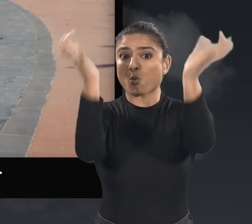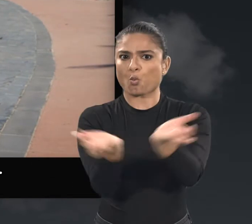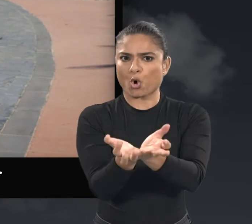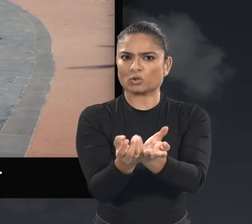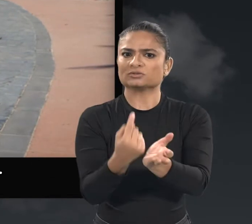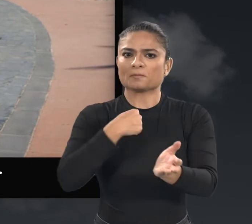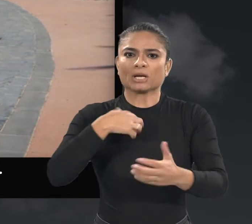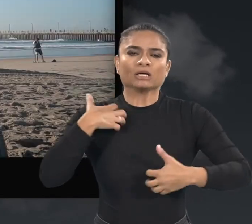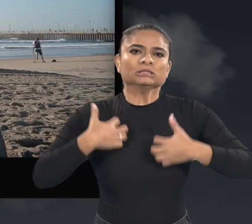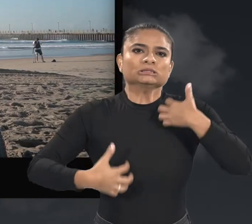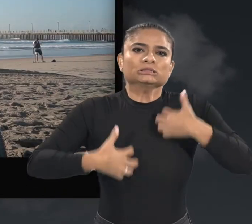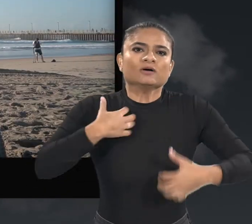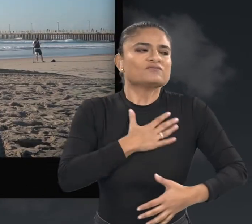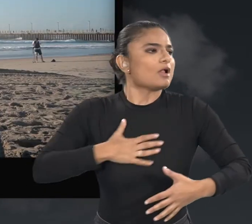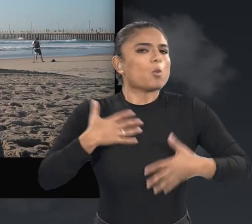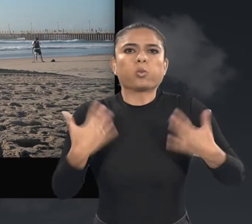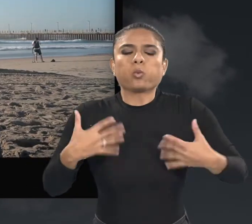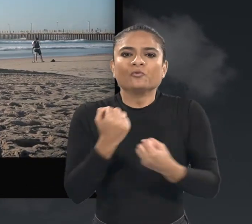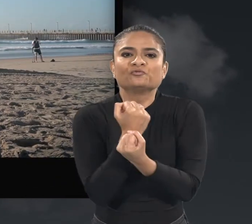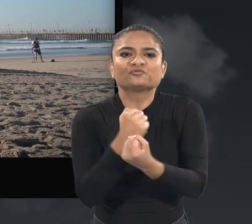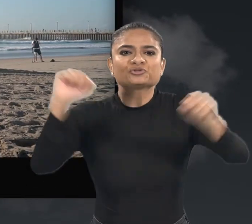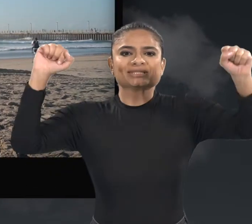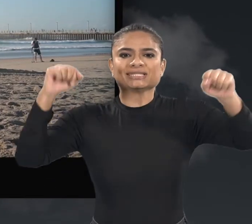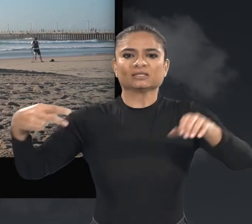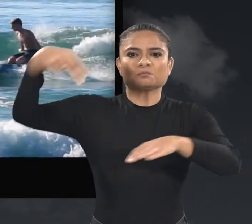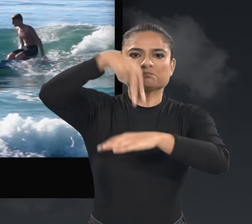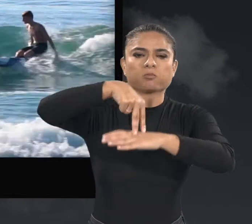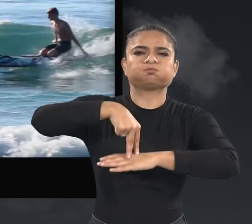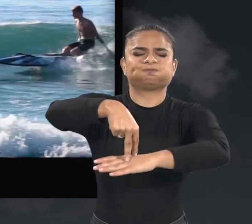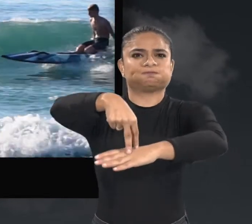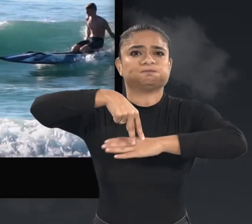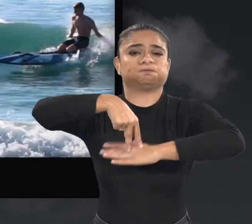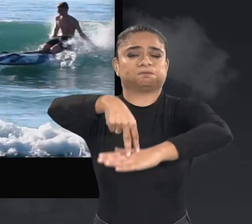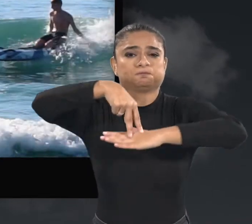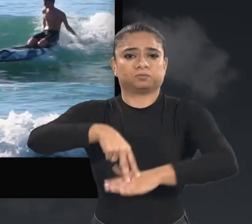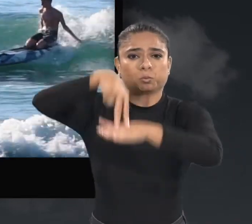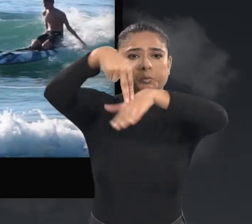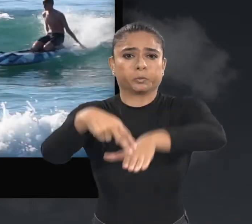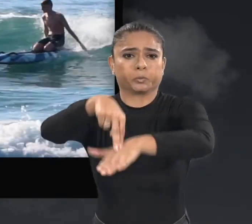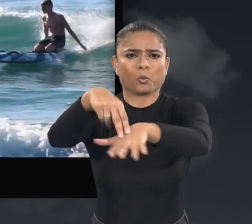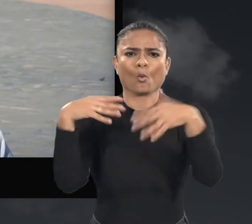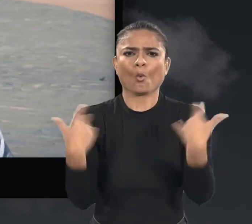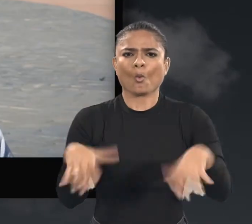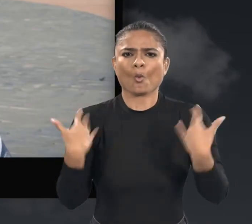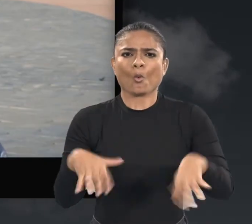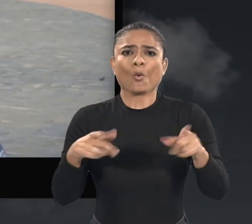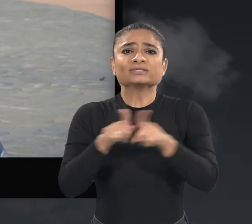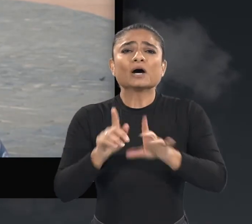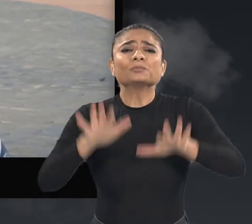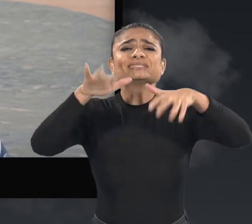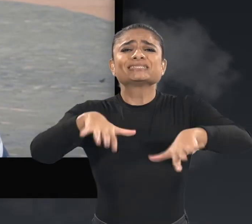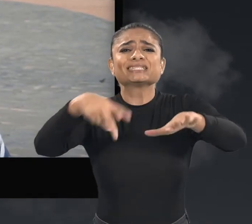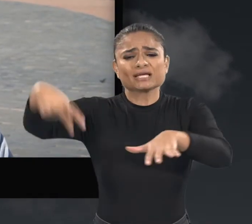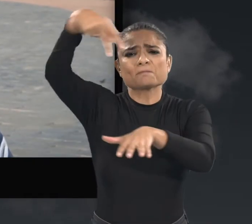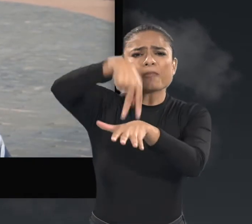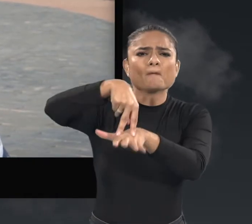ranked number 2 in the world. What it does for me, the freedom. It's amazing to be out there in the surf, to be able to